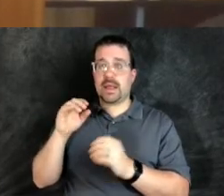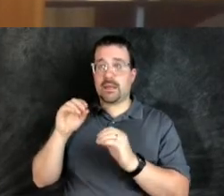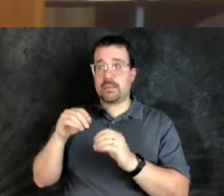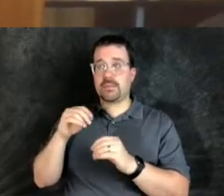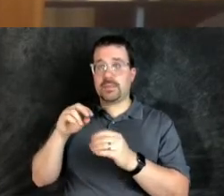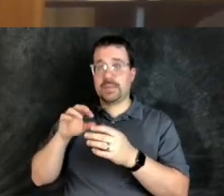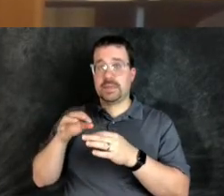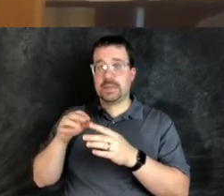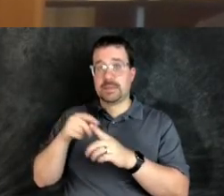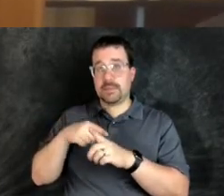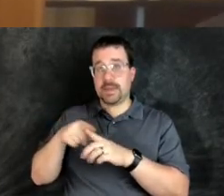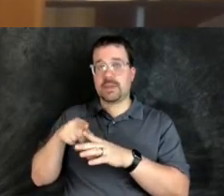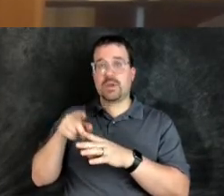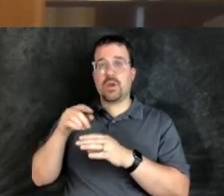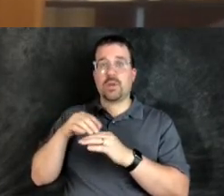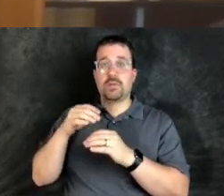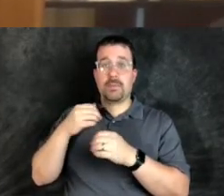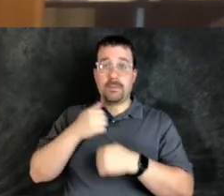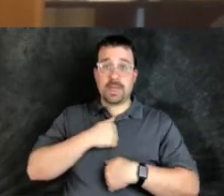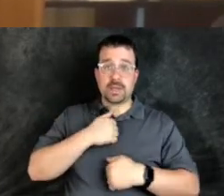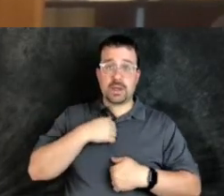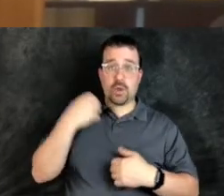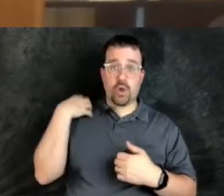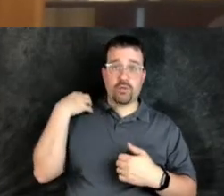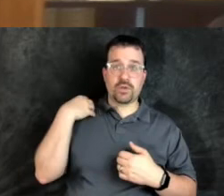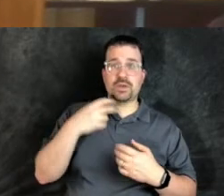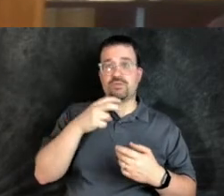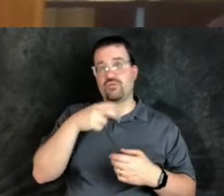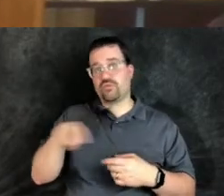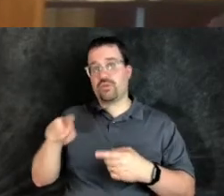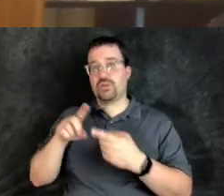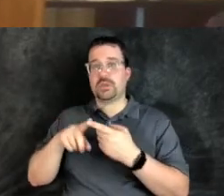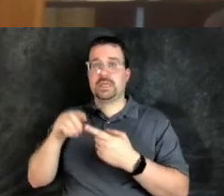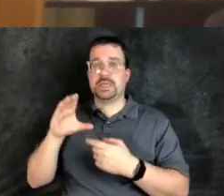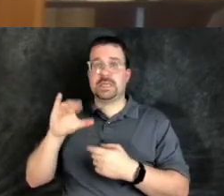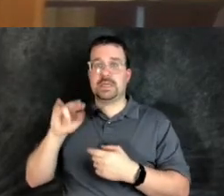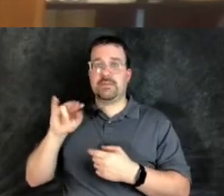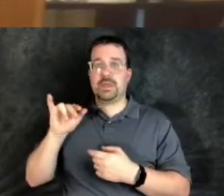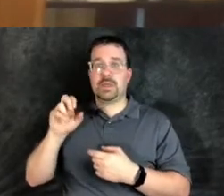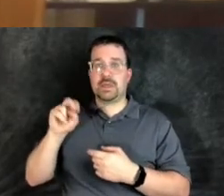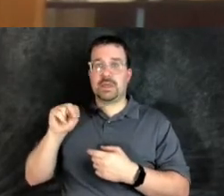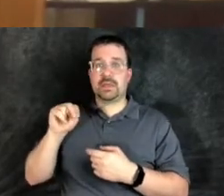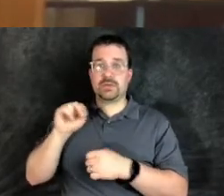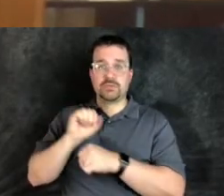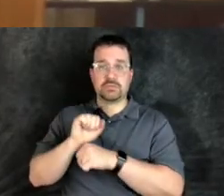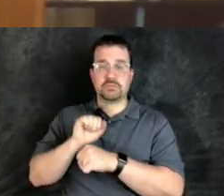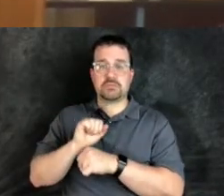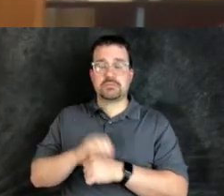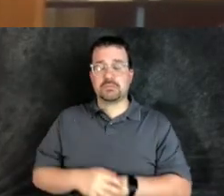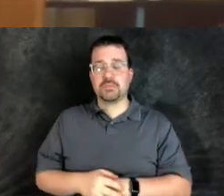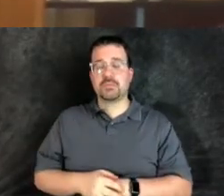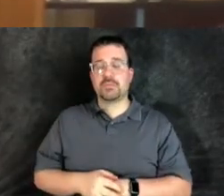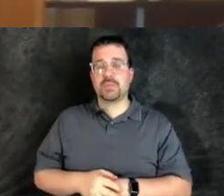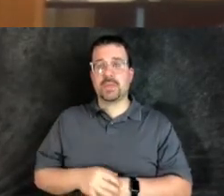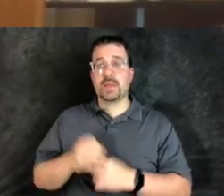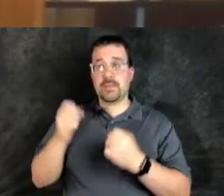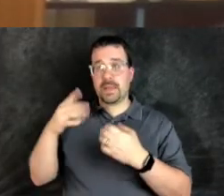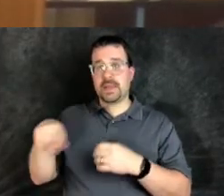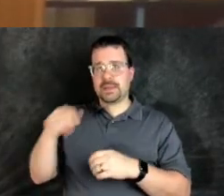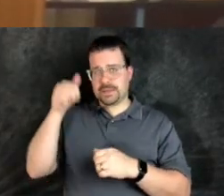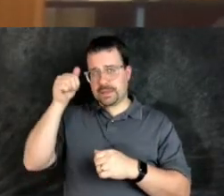military officers who were transitioning into civilian jobs. And many of these